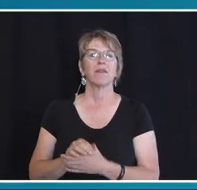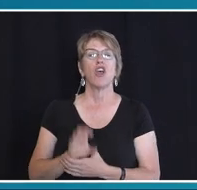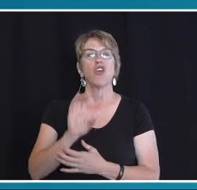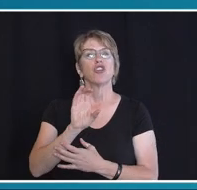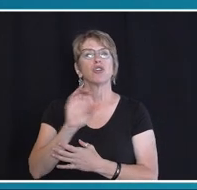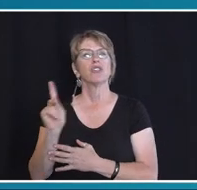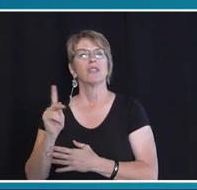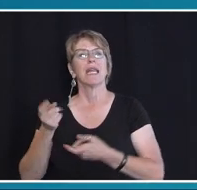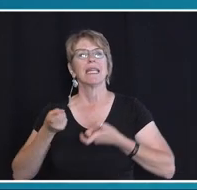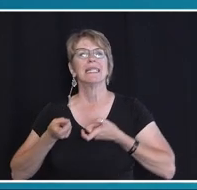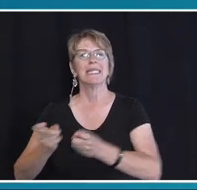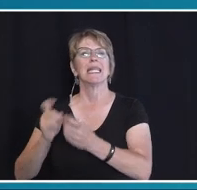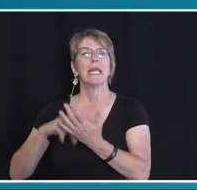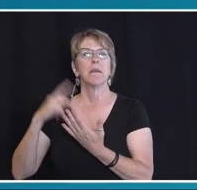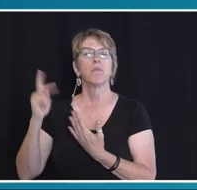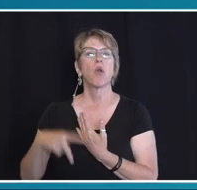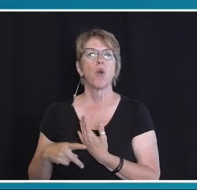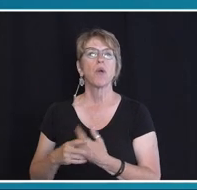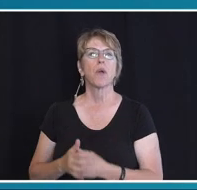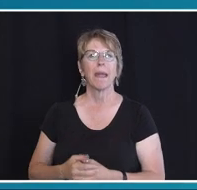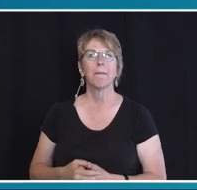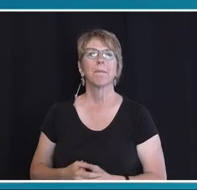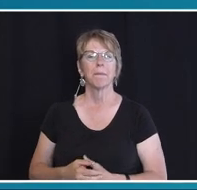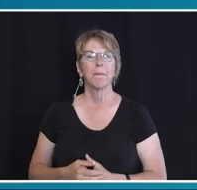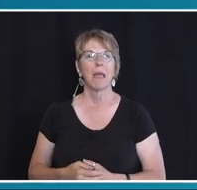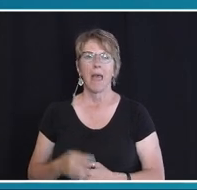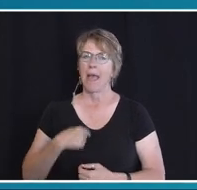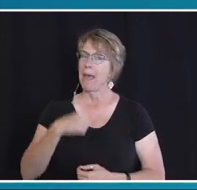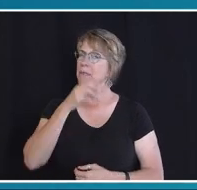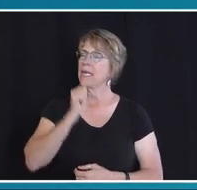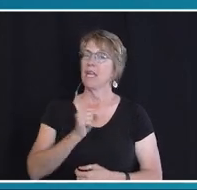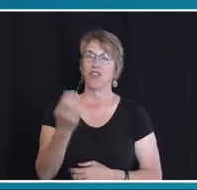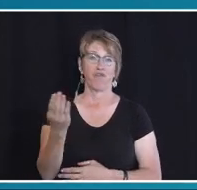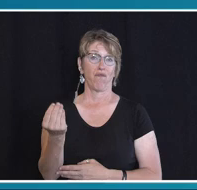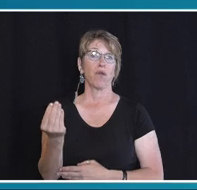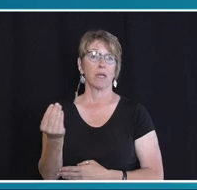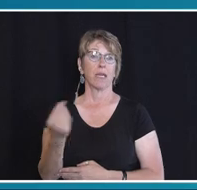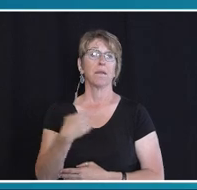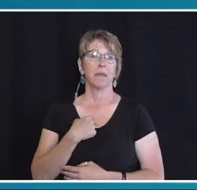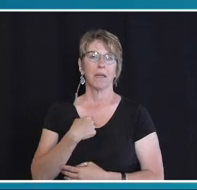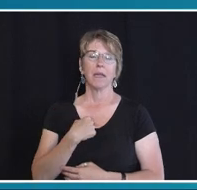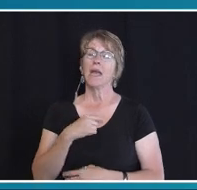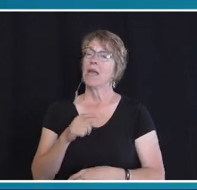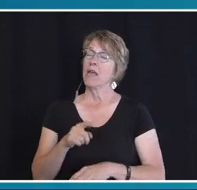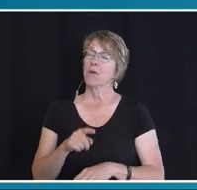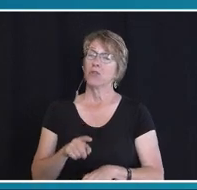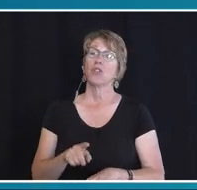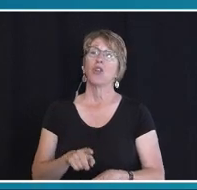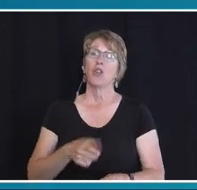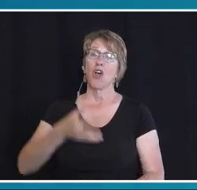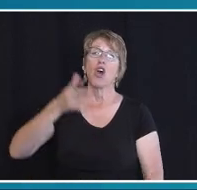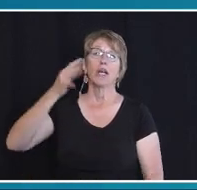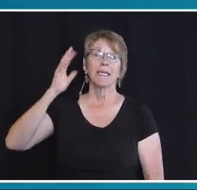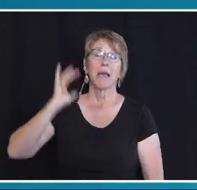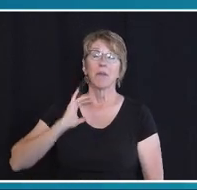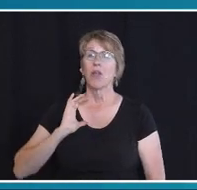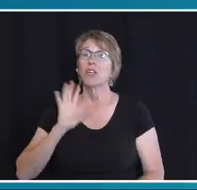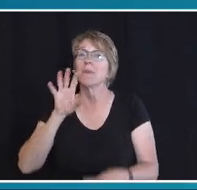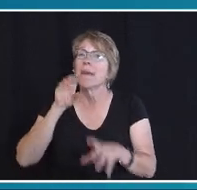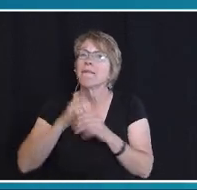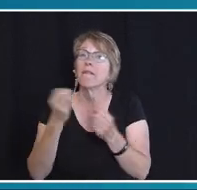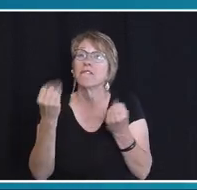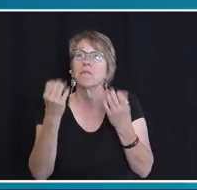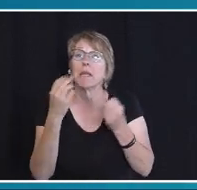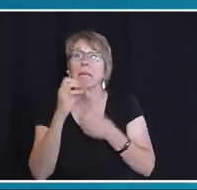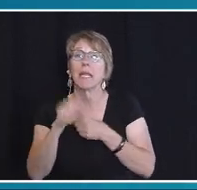Ski Program. So that's when I was 14 years old. So that was a long time ago. So I've been participating for many, many, many